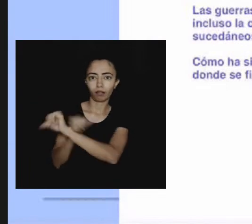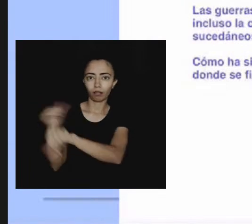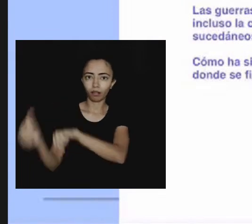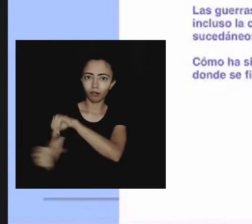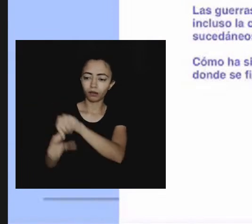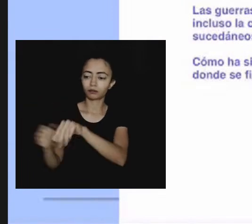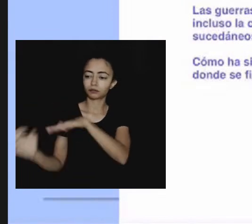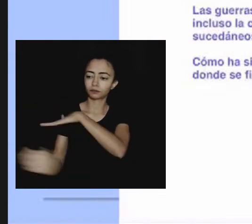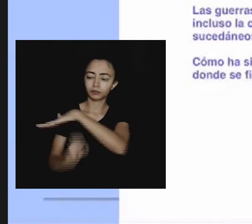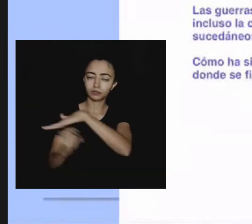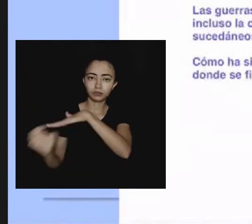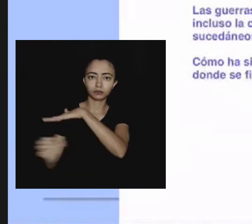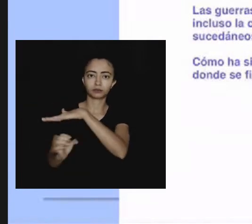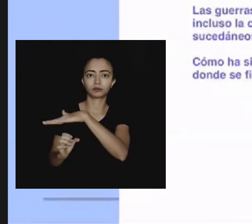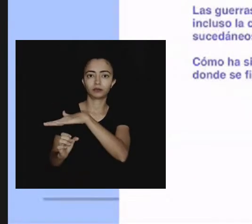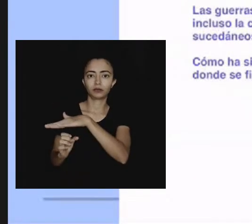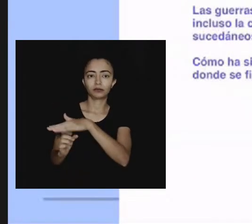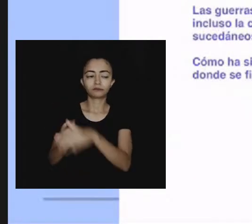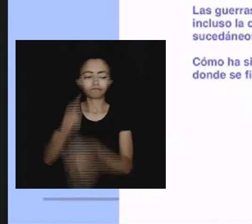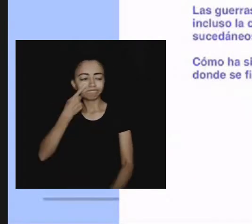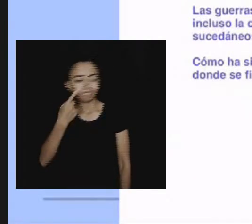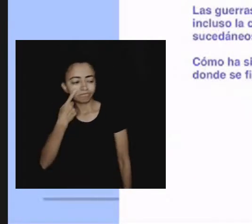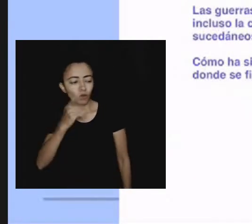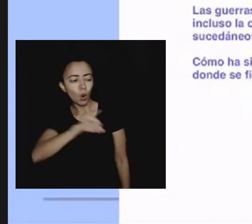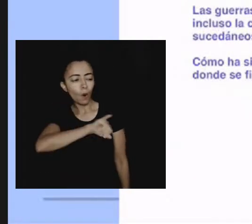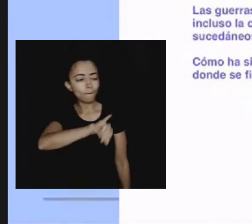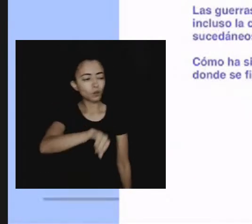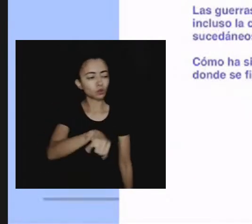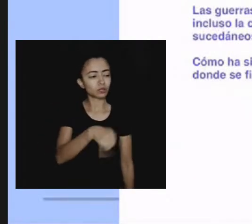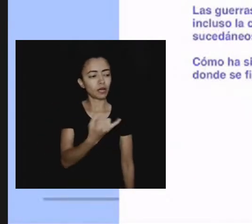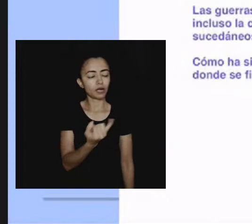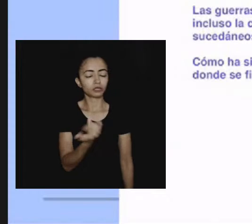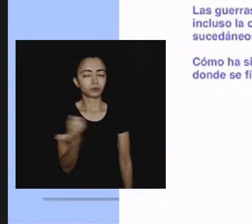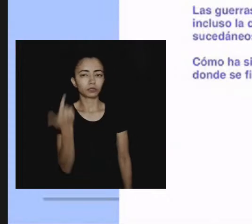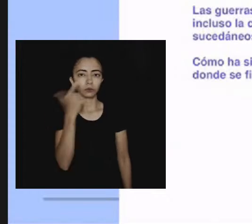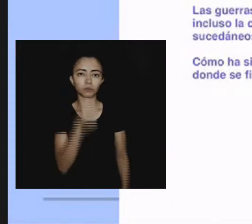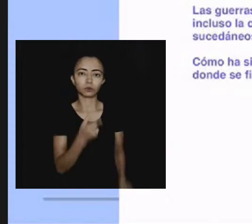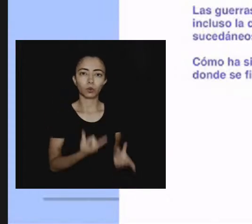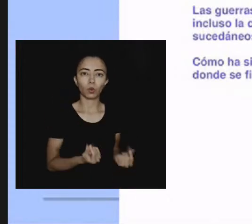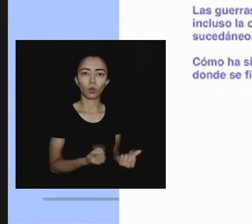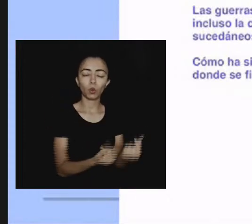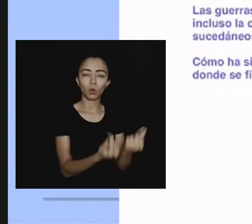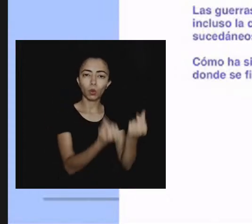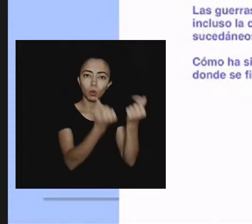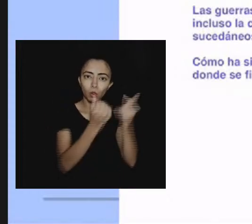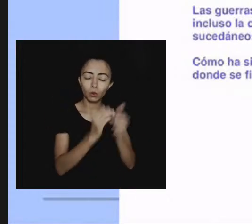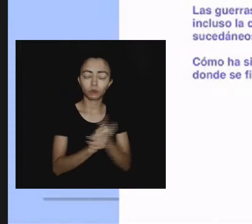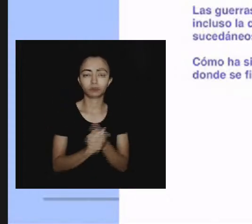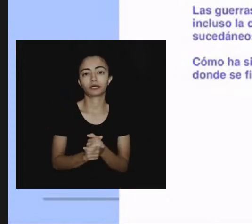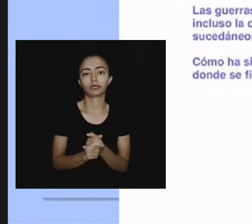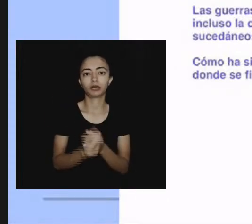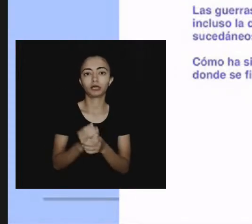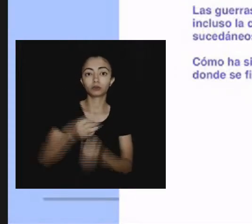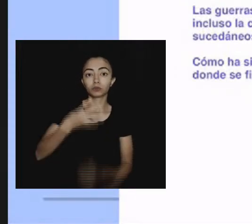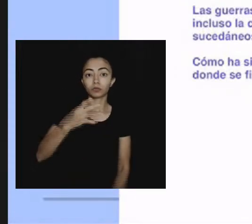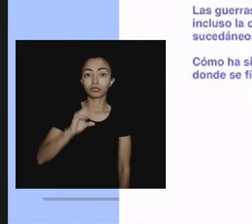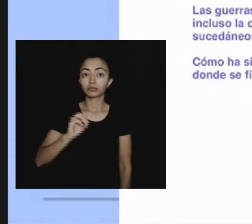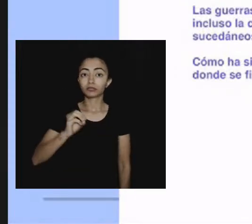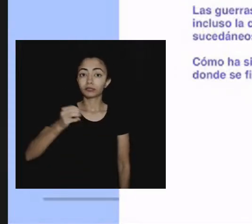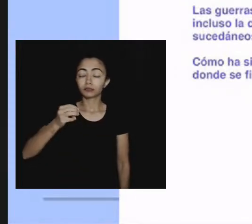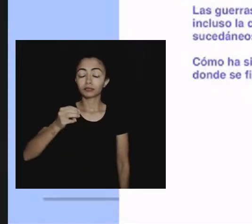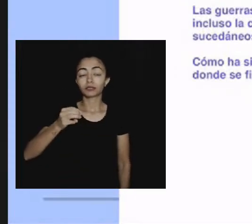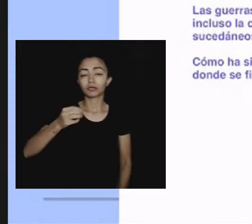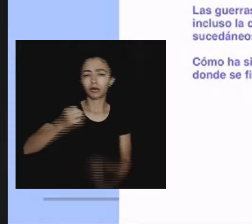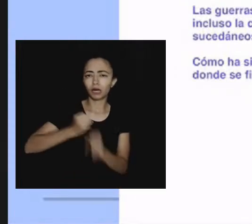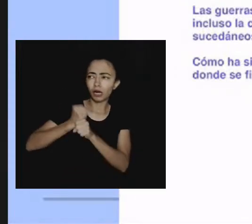things that happened within, difficulties within the production become reasons for more